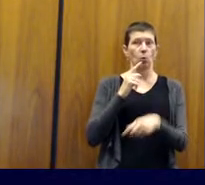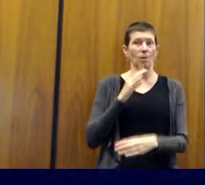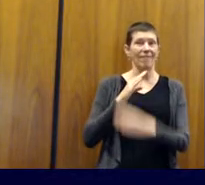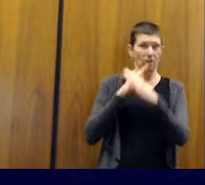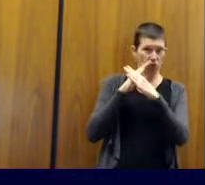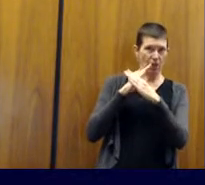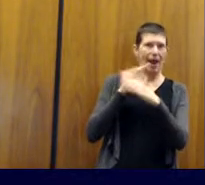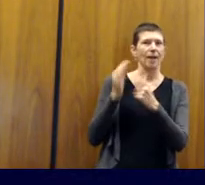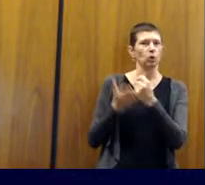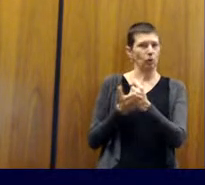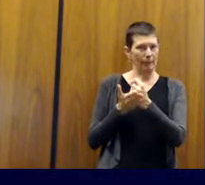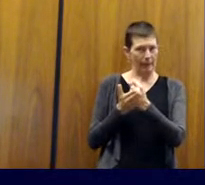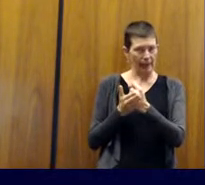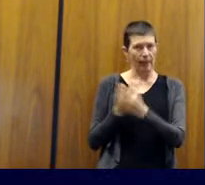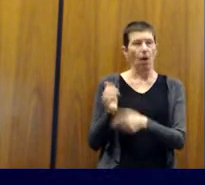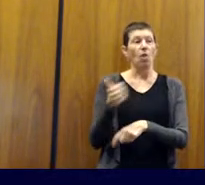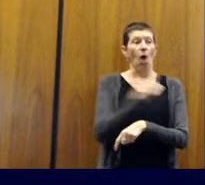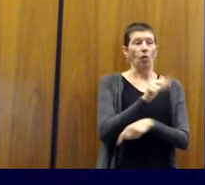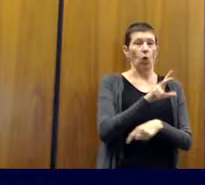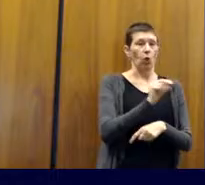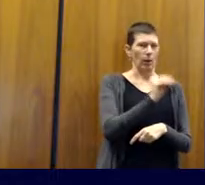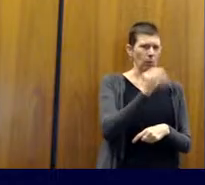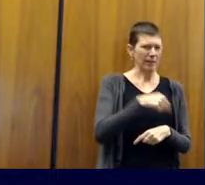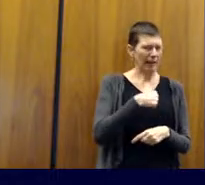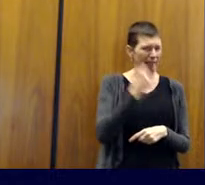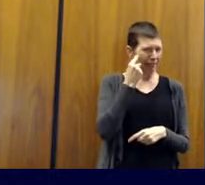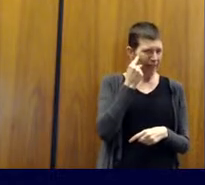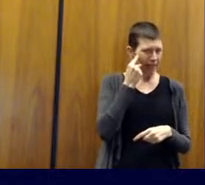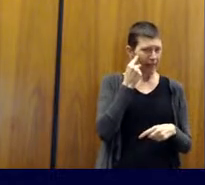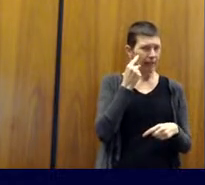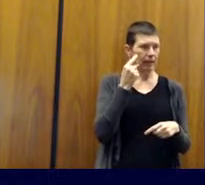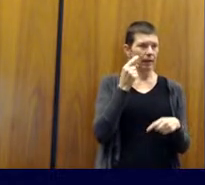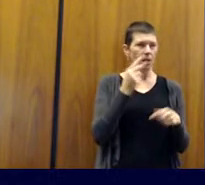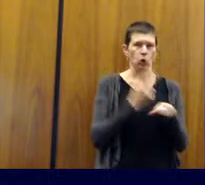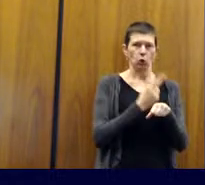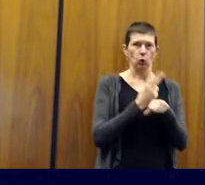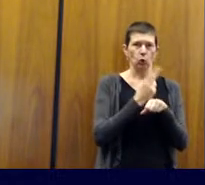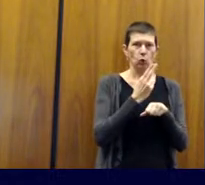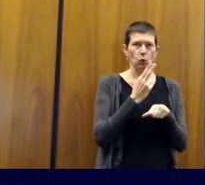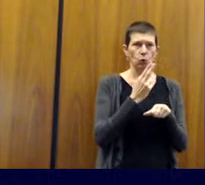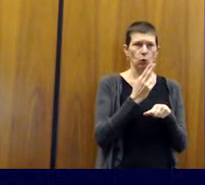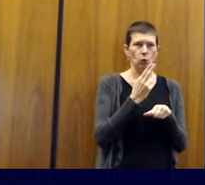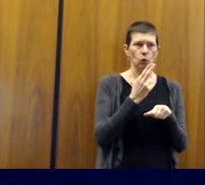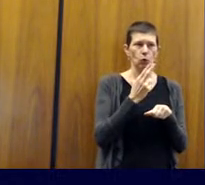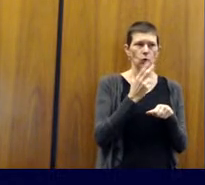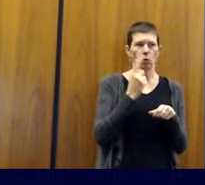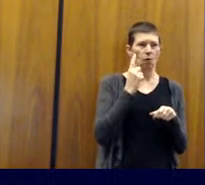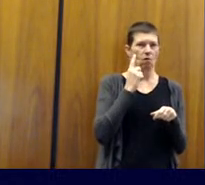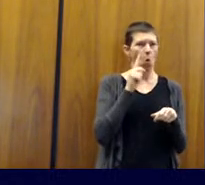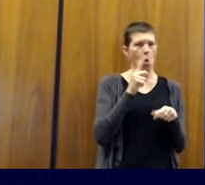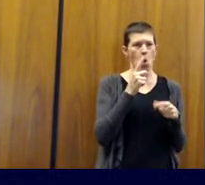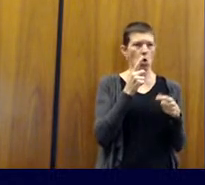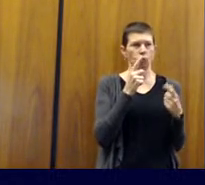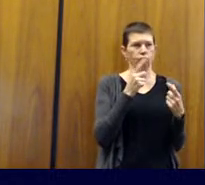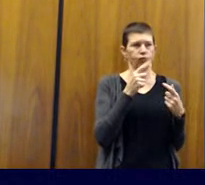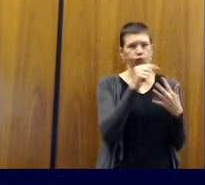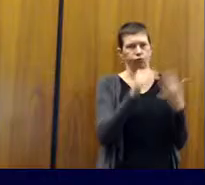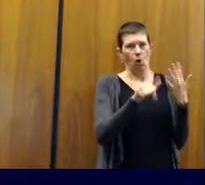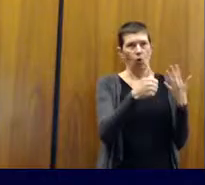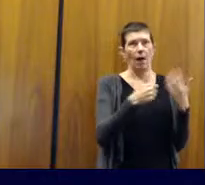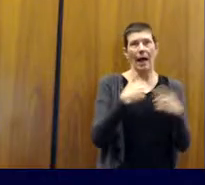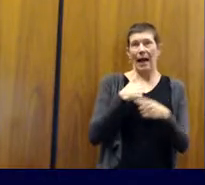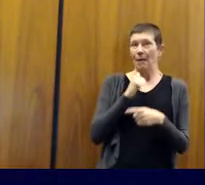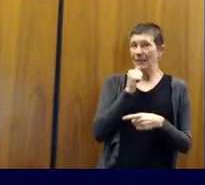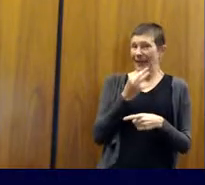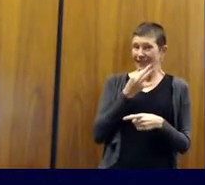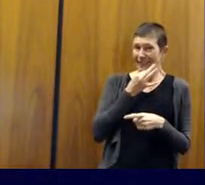and treatment, and the other 30%, I think, is discretionary. Is that correct? I am not the expert